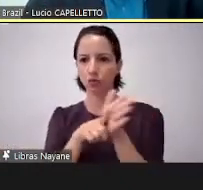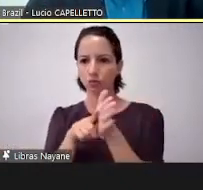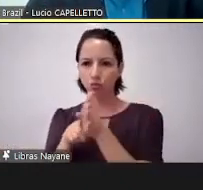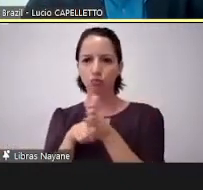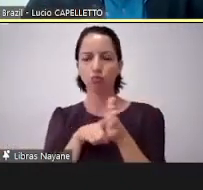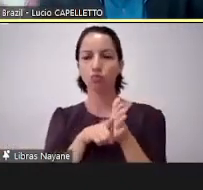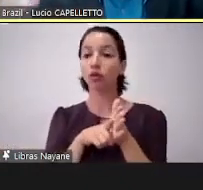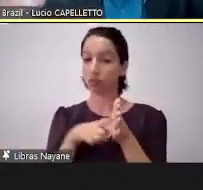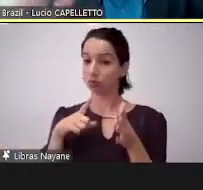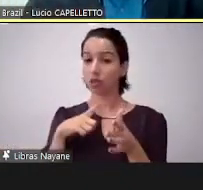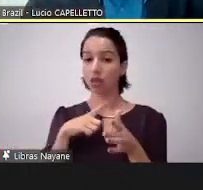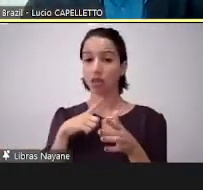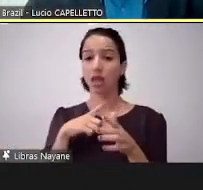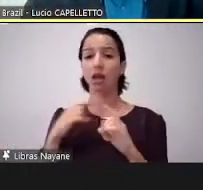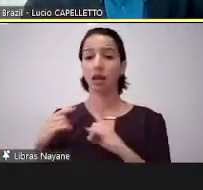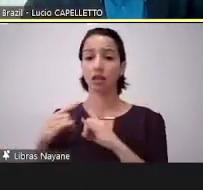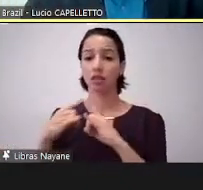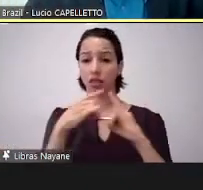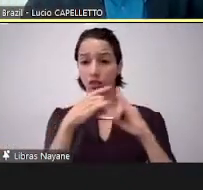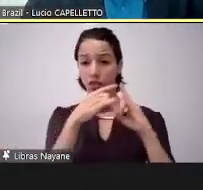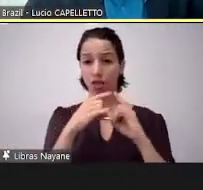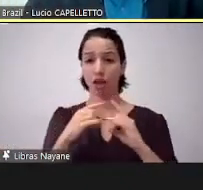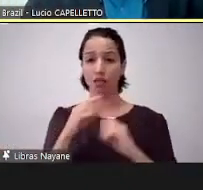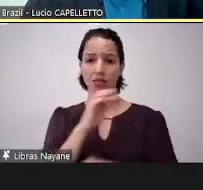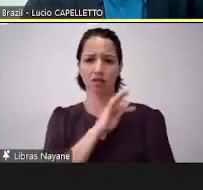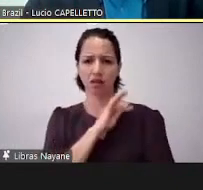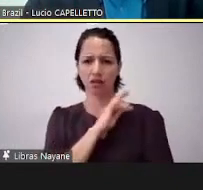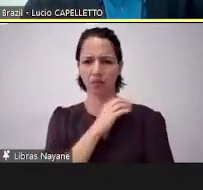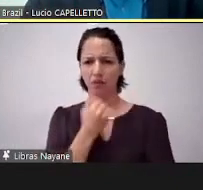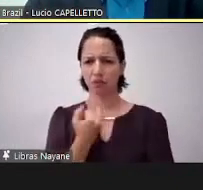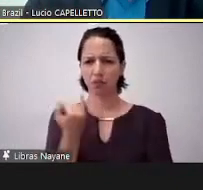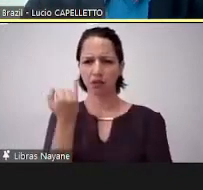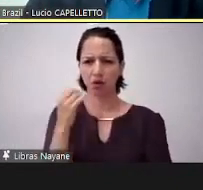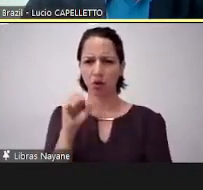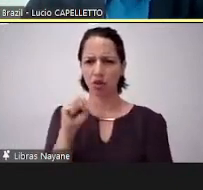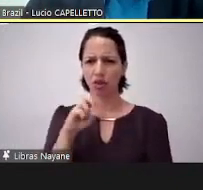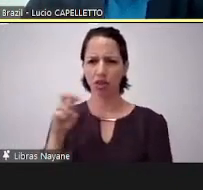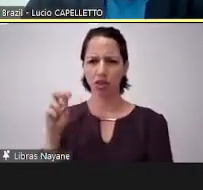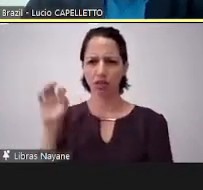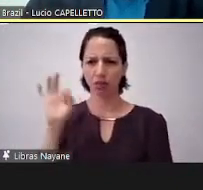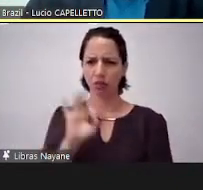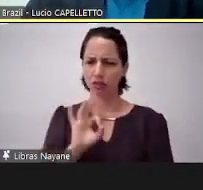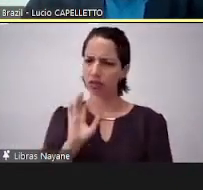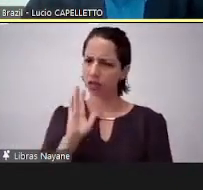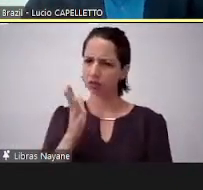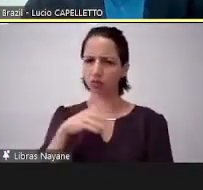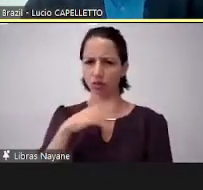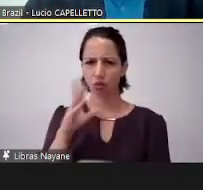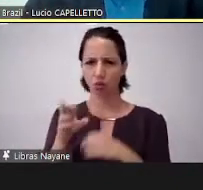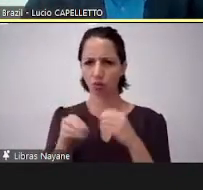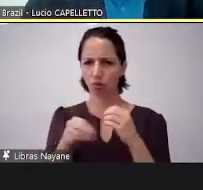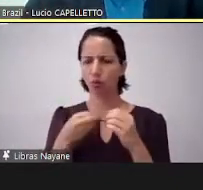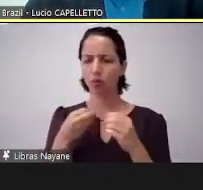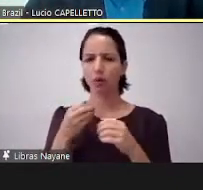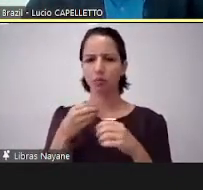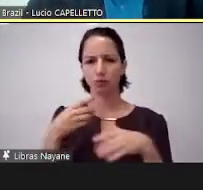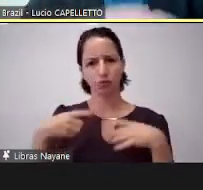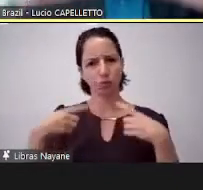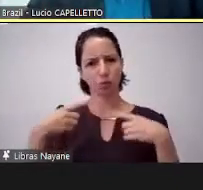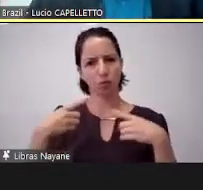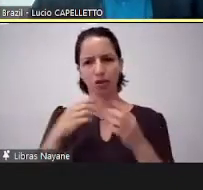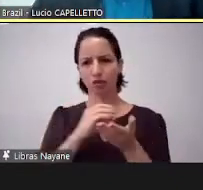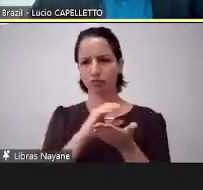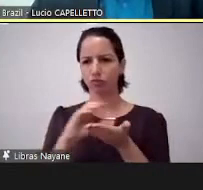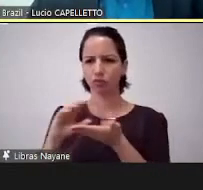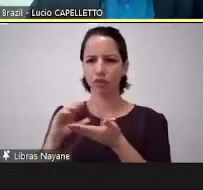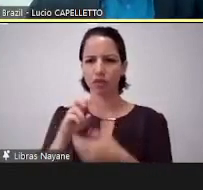governance risk, which will be important. 80% already contemplate in